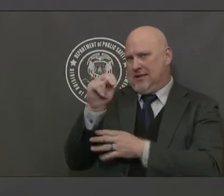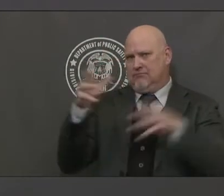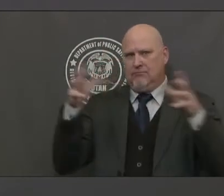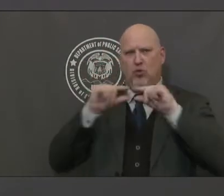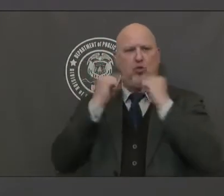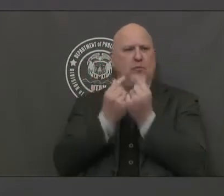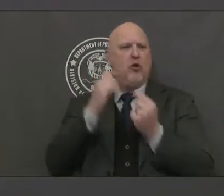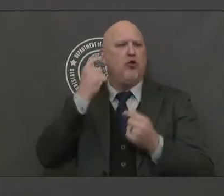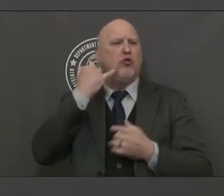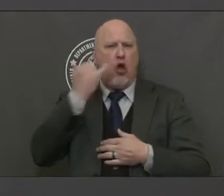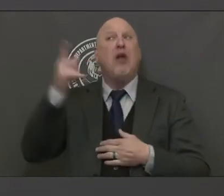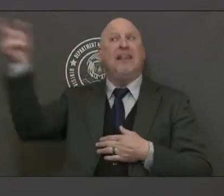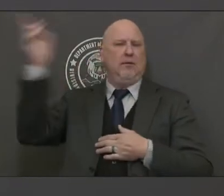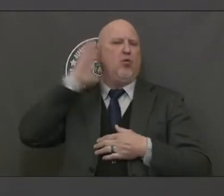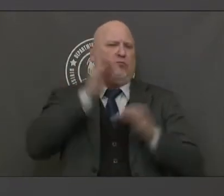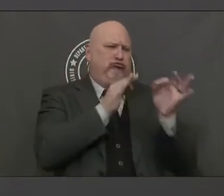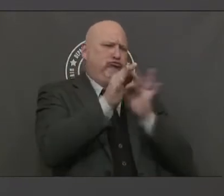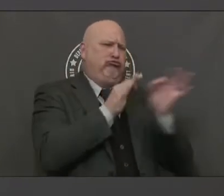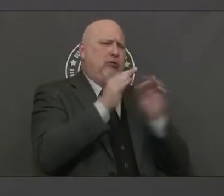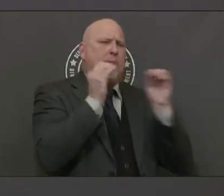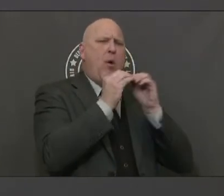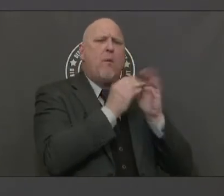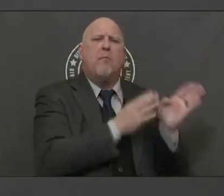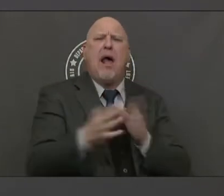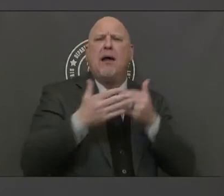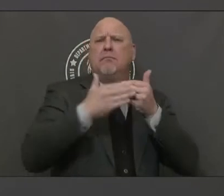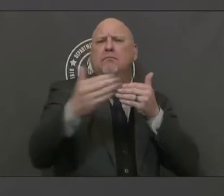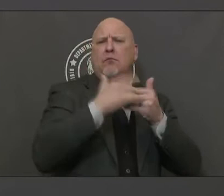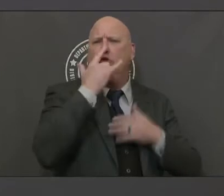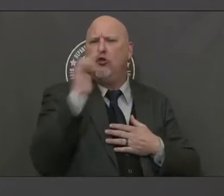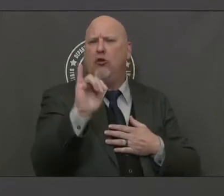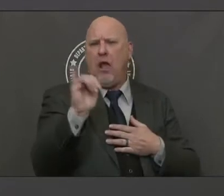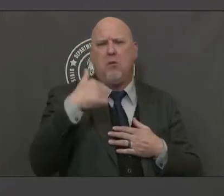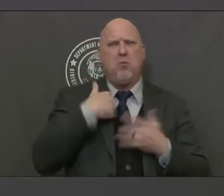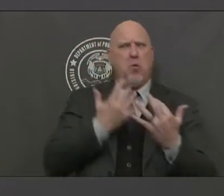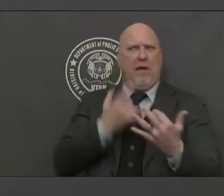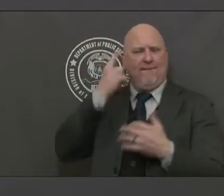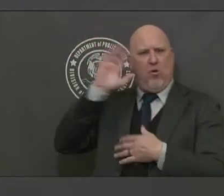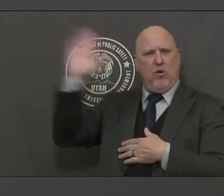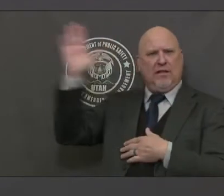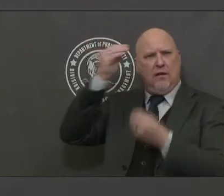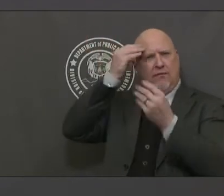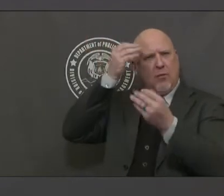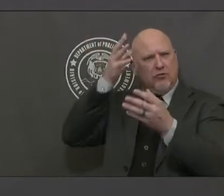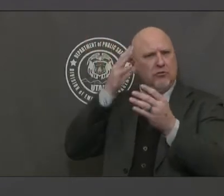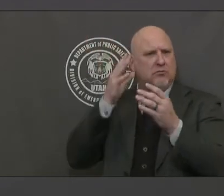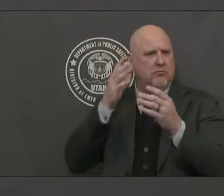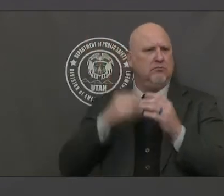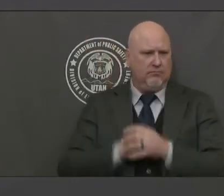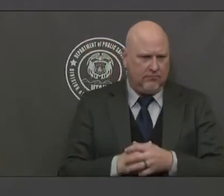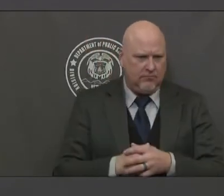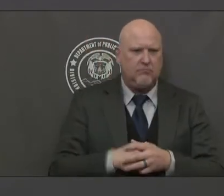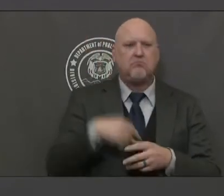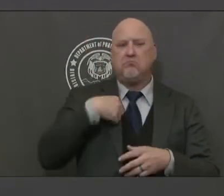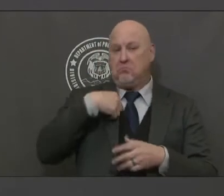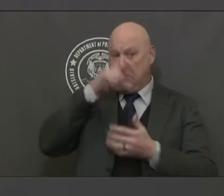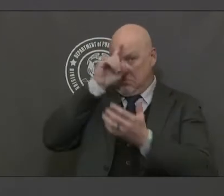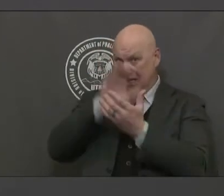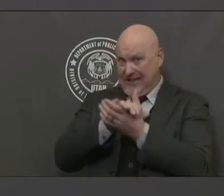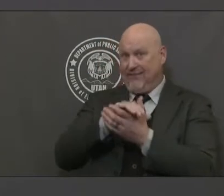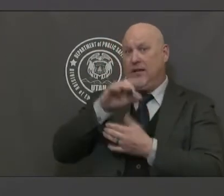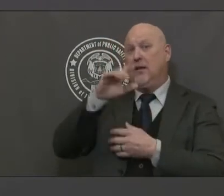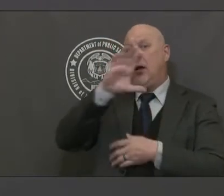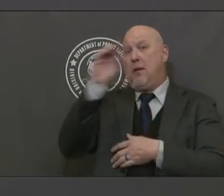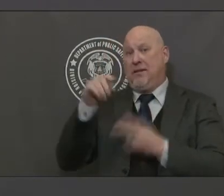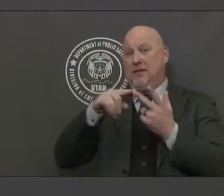numbers have come out this week. We fully expect approval, emergency use authorization